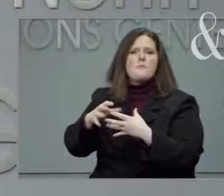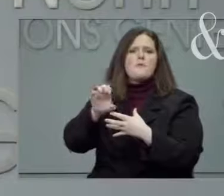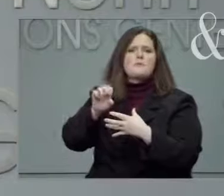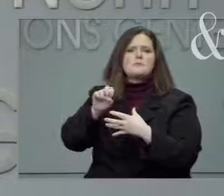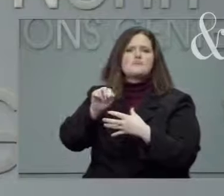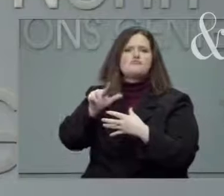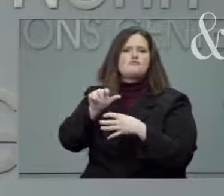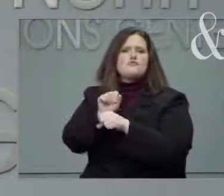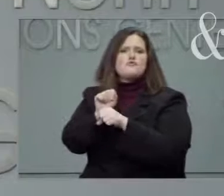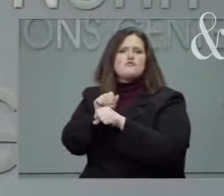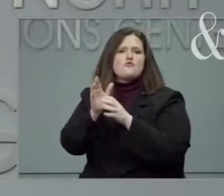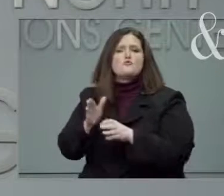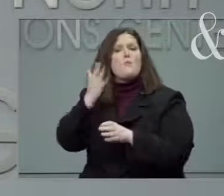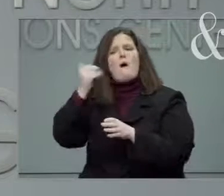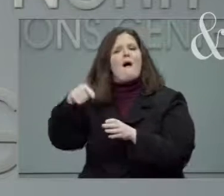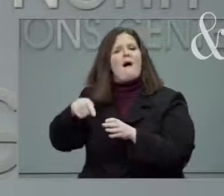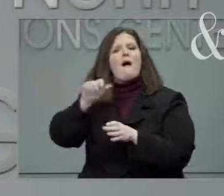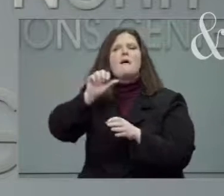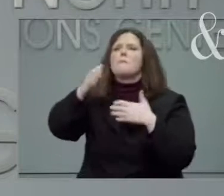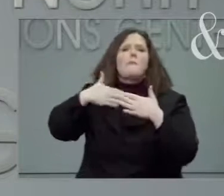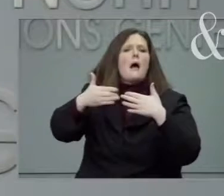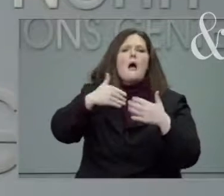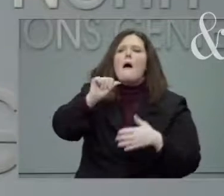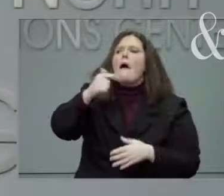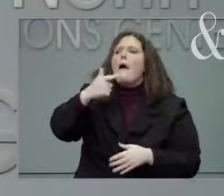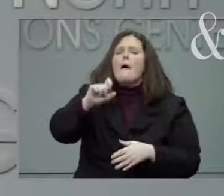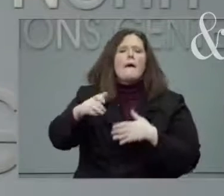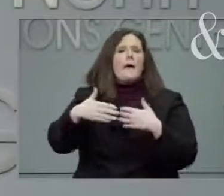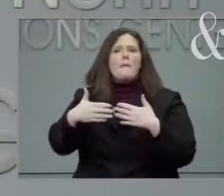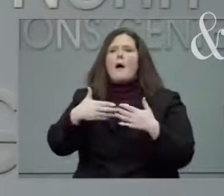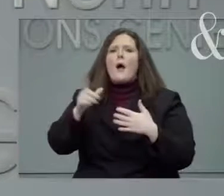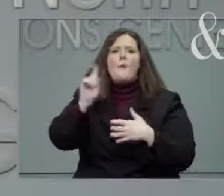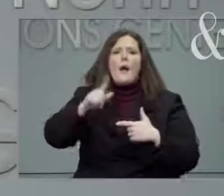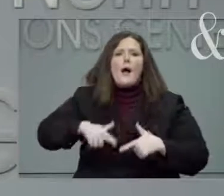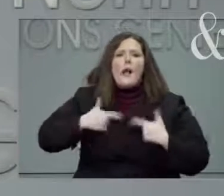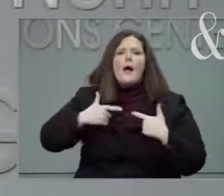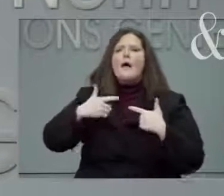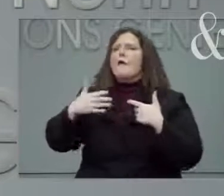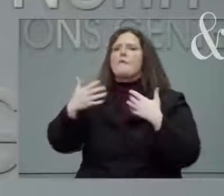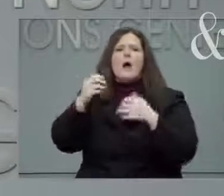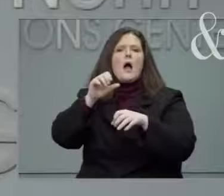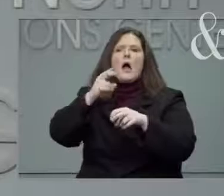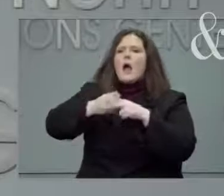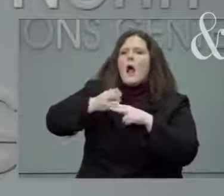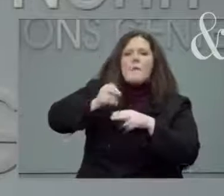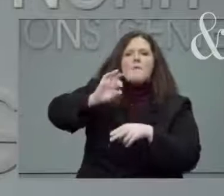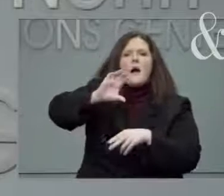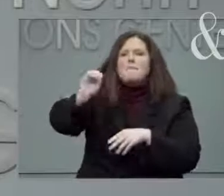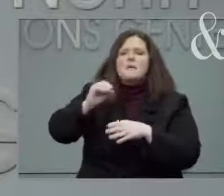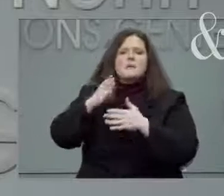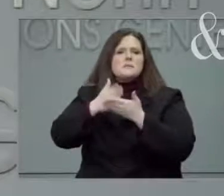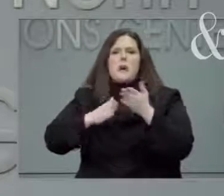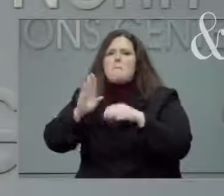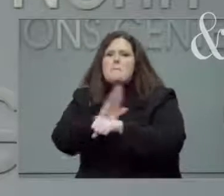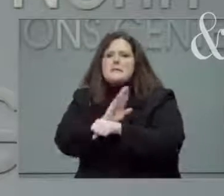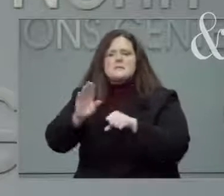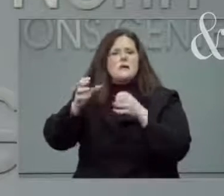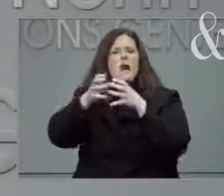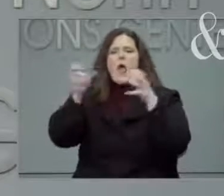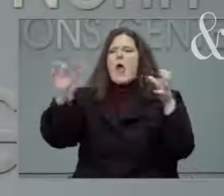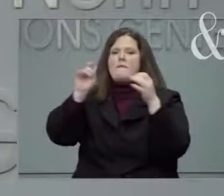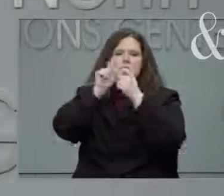it's different from age. And also you're going to be dealing with employees at certain businesses,